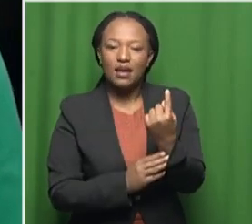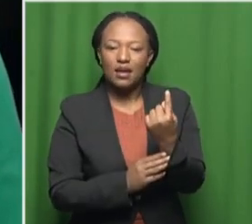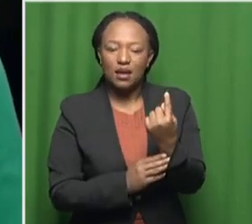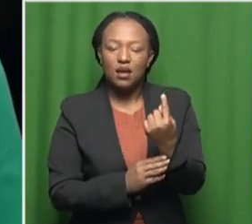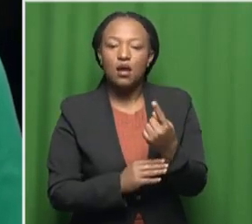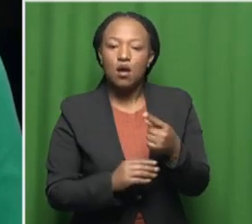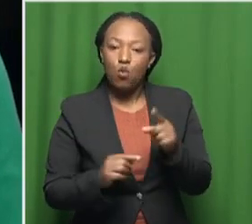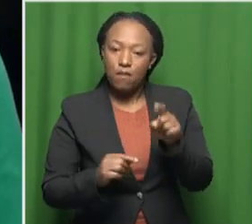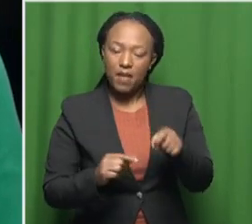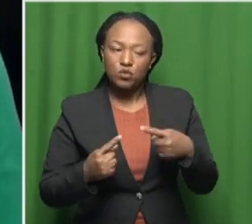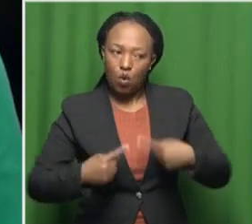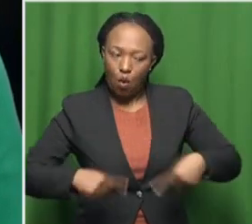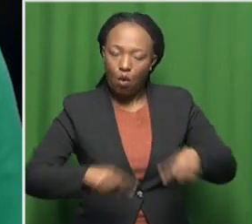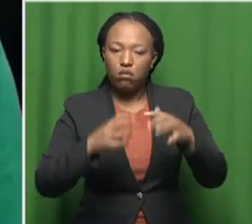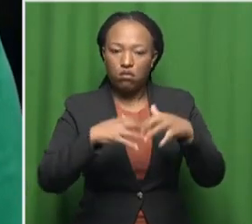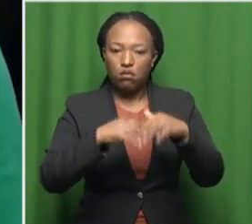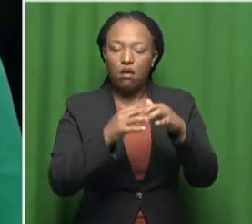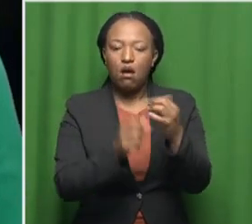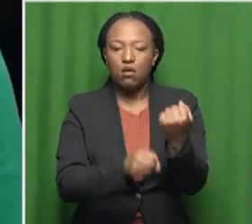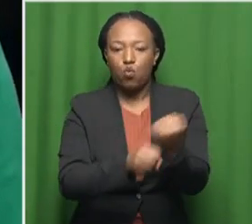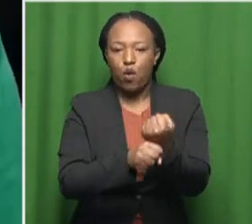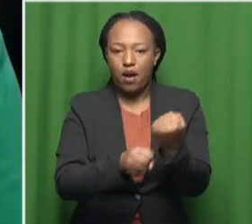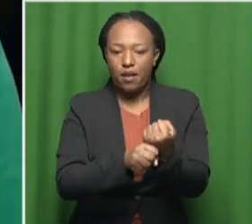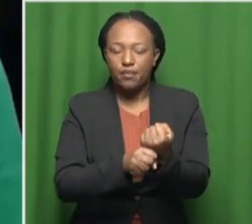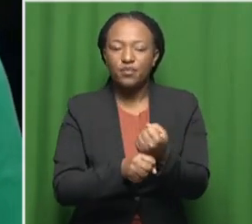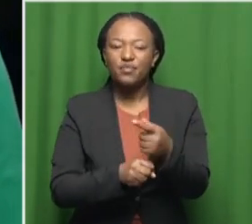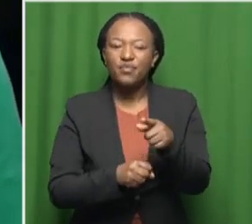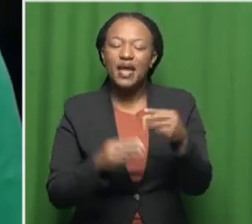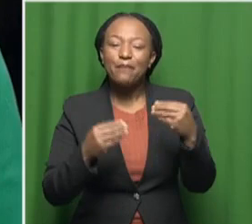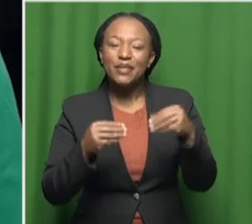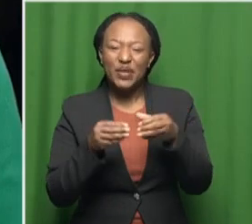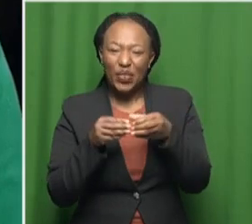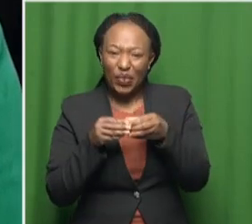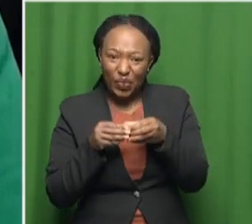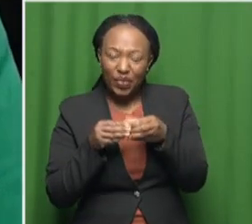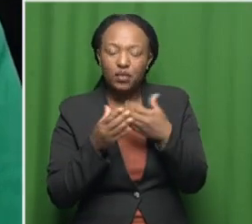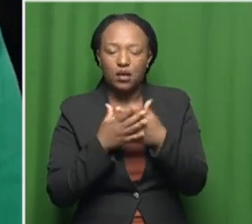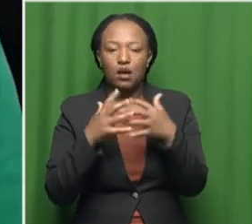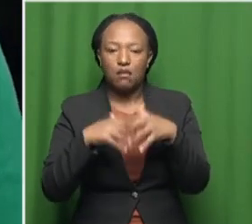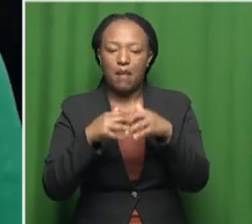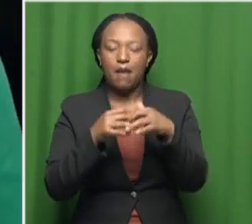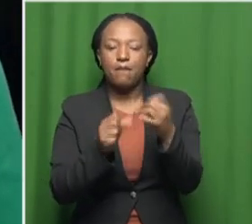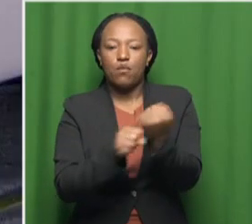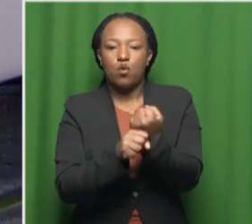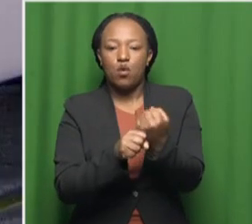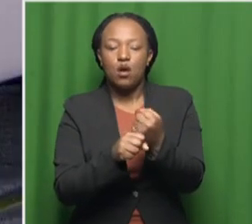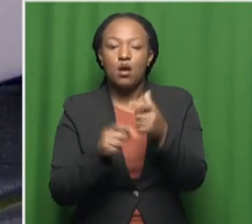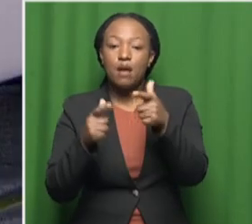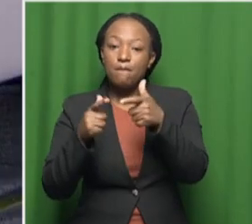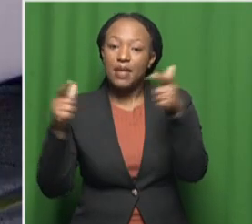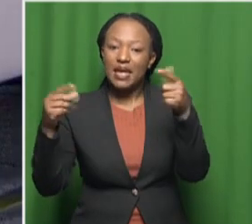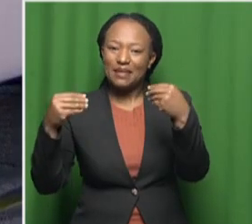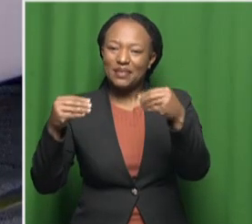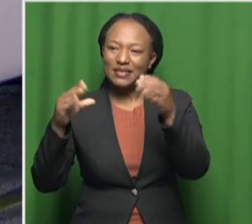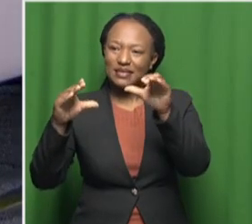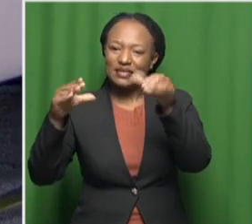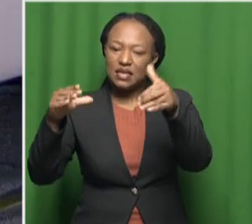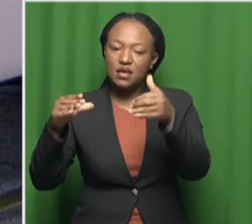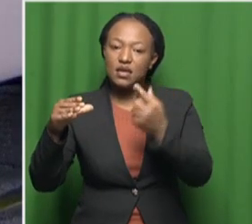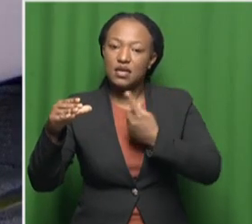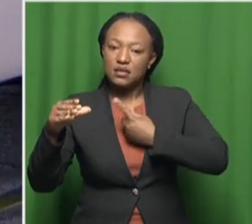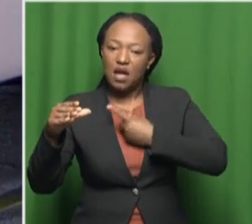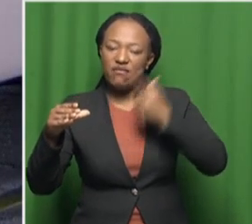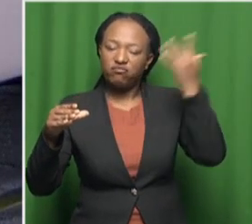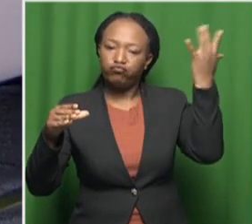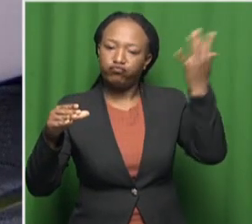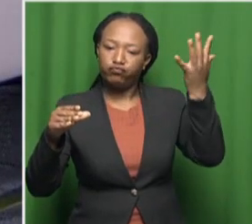create jobs for our people, and it is only small businesses that can create jobs. The big business will tell you, they present that report themselves